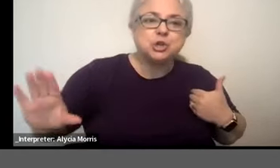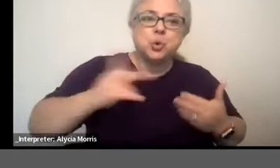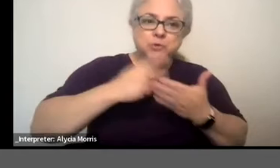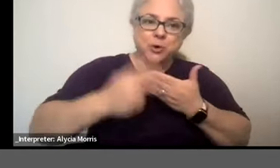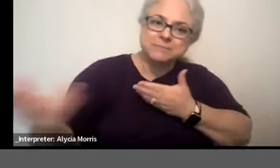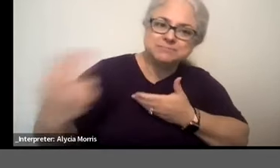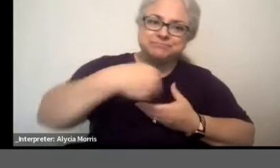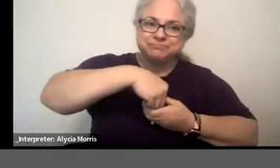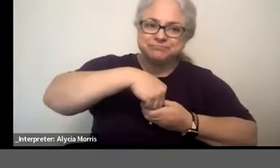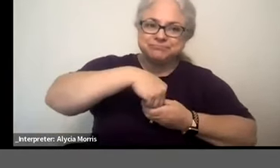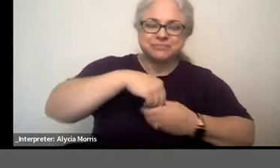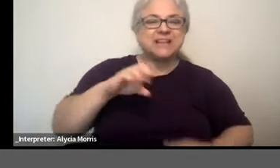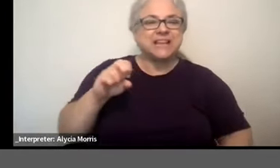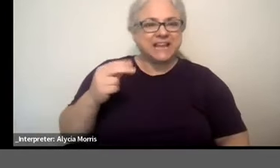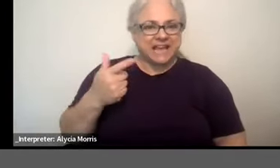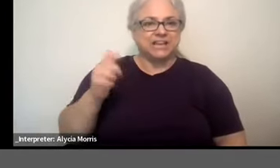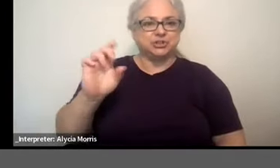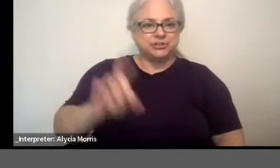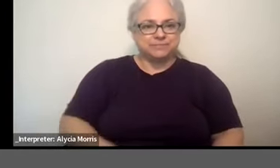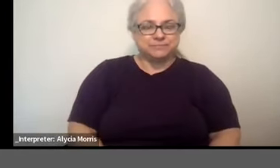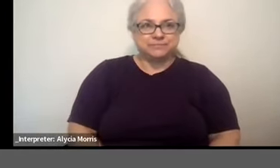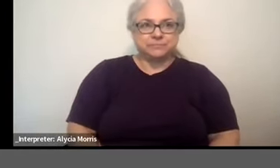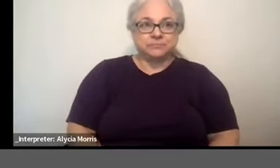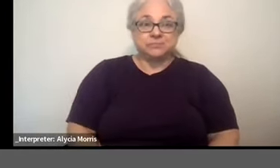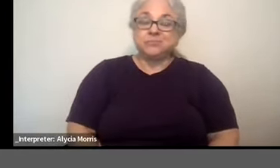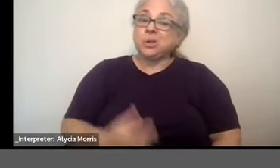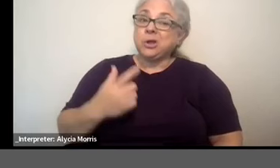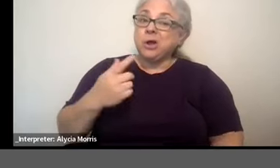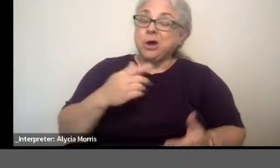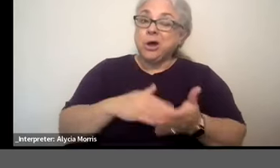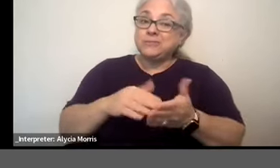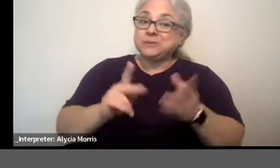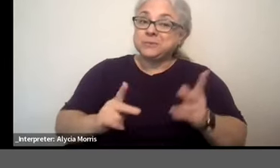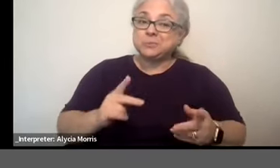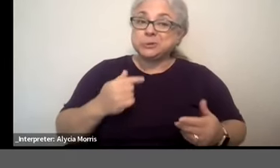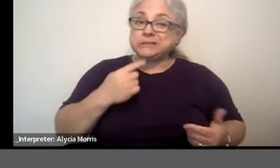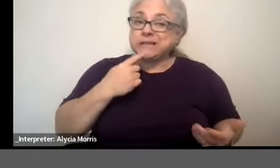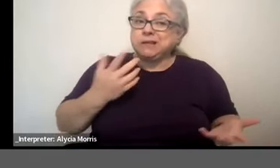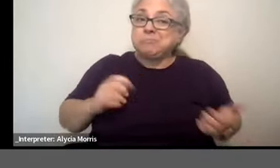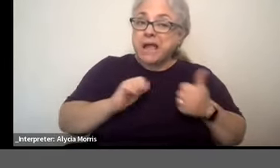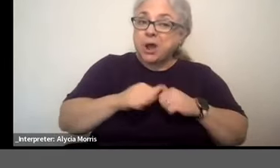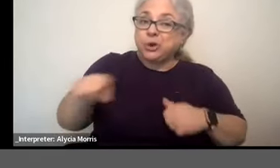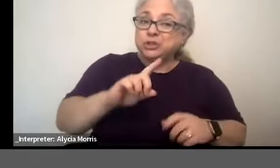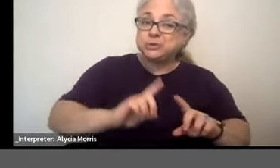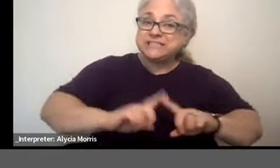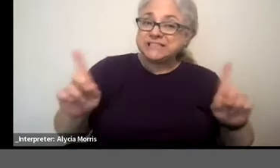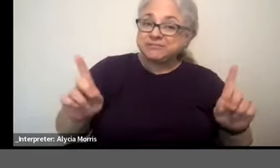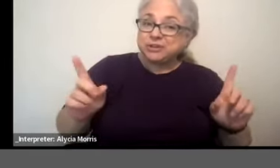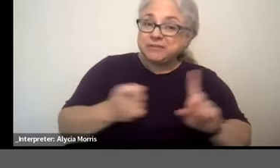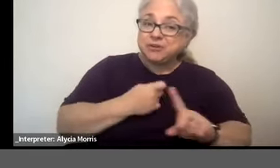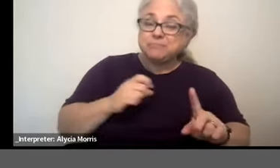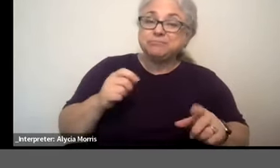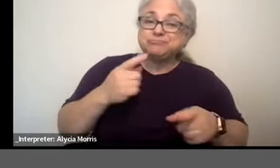We're often asked, how is the BILT model different from a traditional advisory committee? And it's really